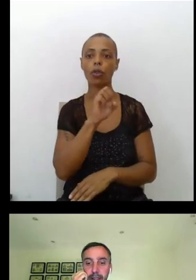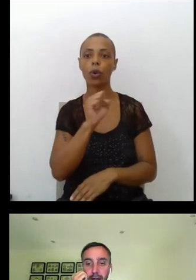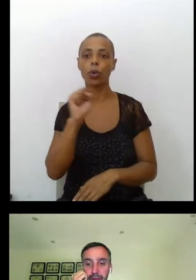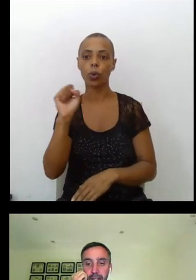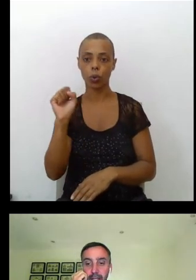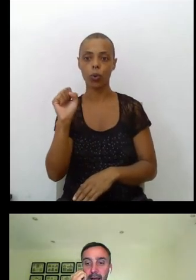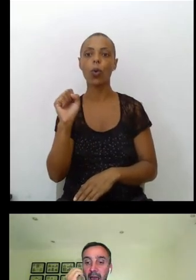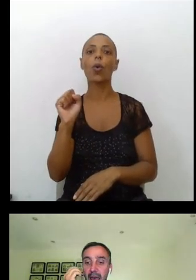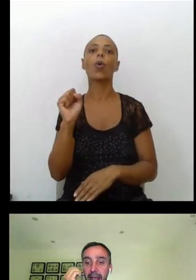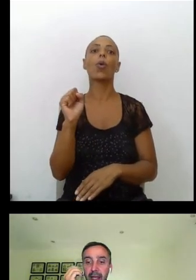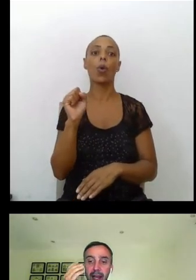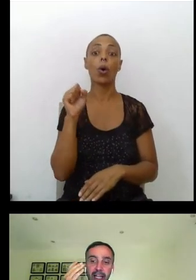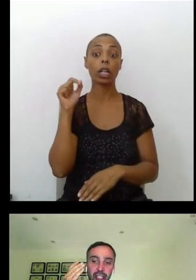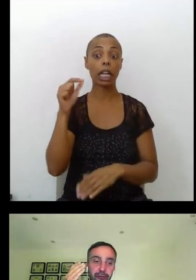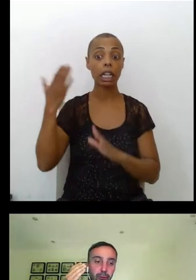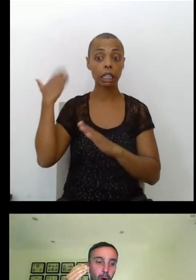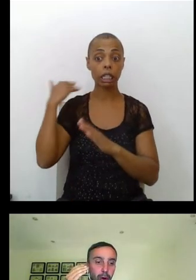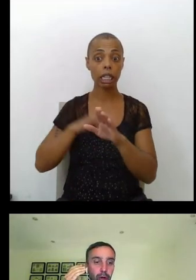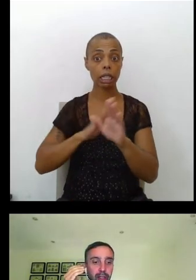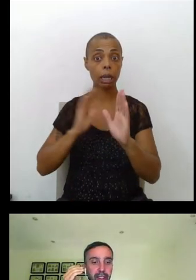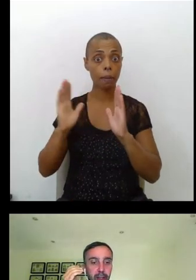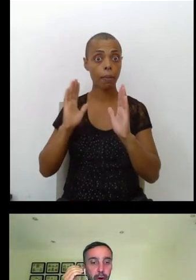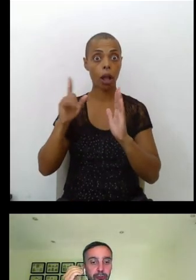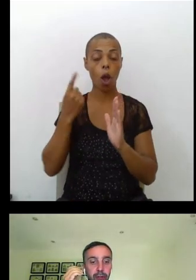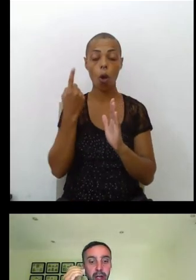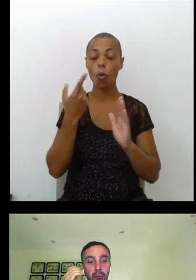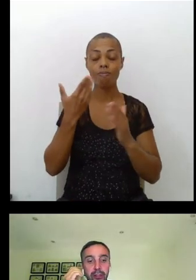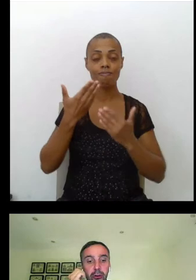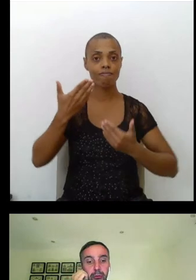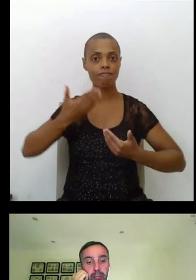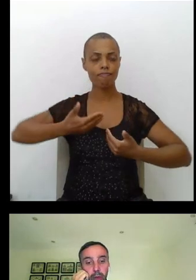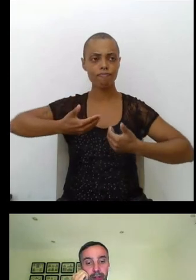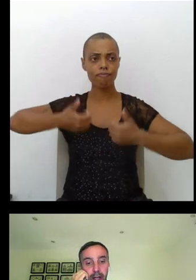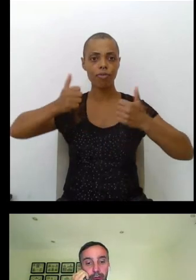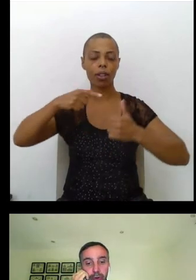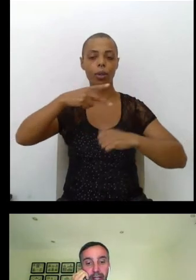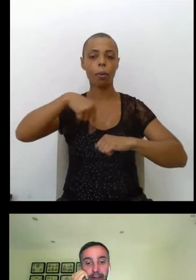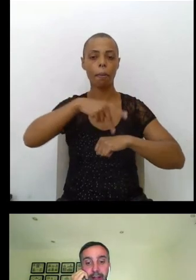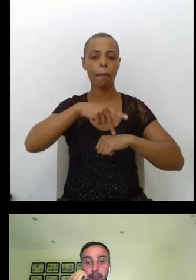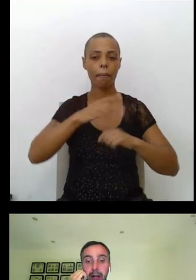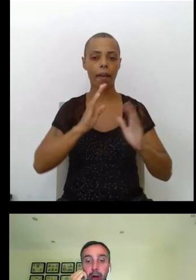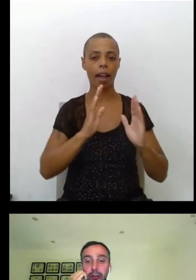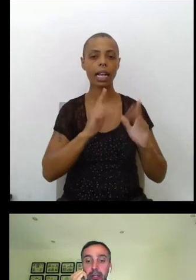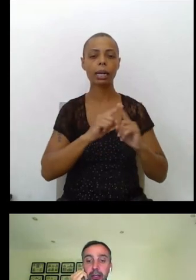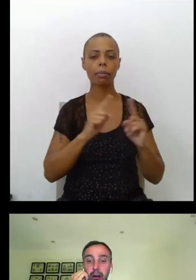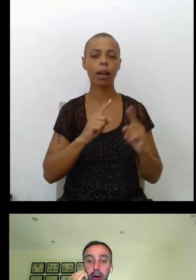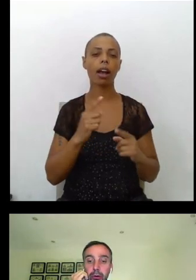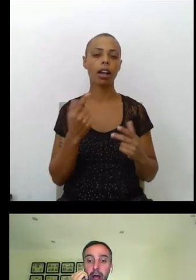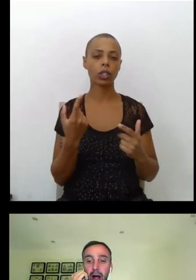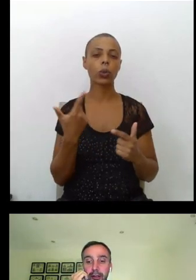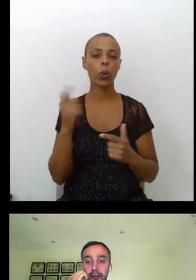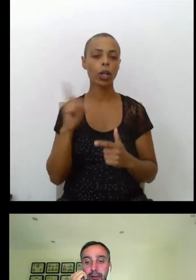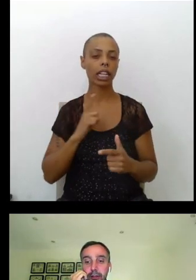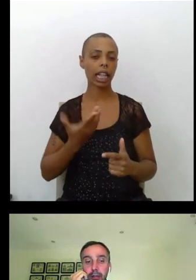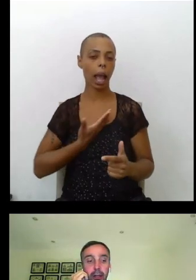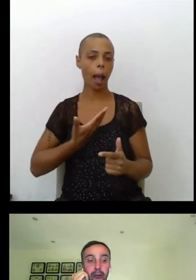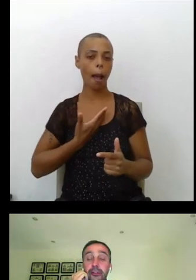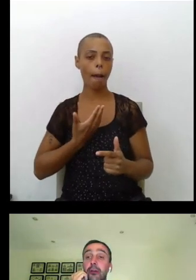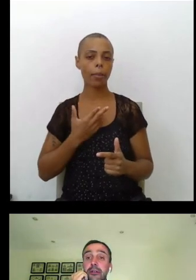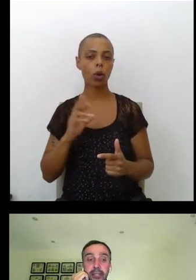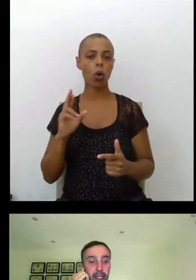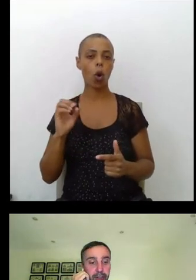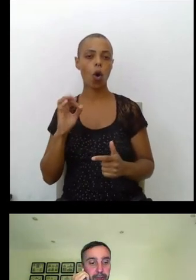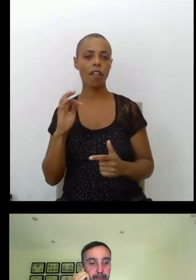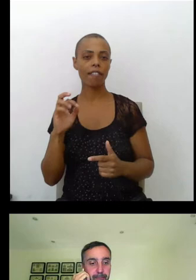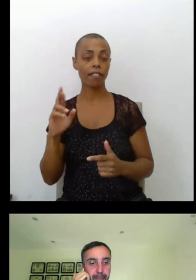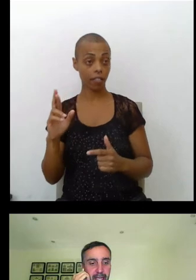talents in the country and like Jeff wall or candida Hofer with whom he was close friends belonged to the cologne artist circle